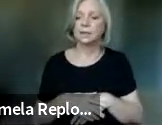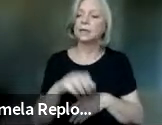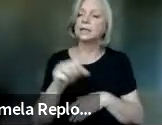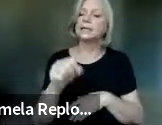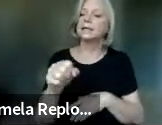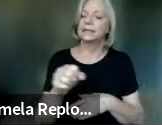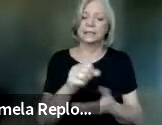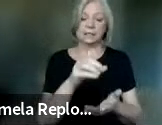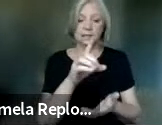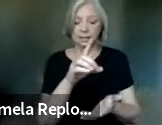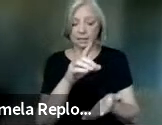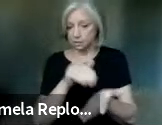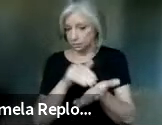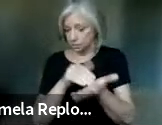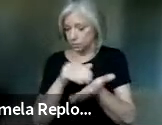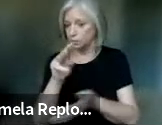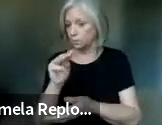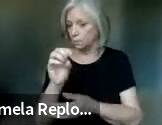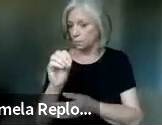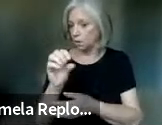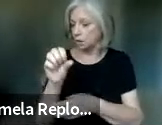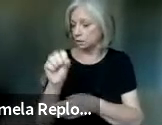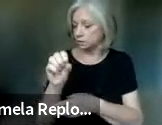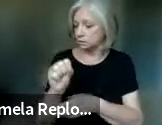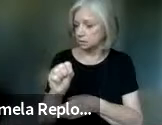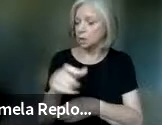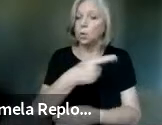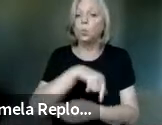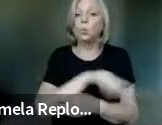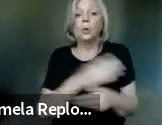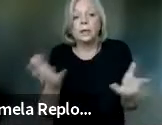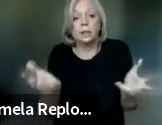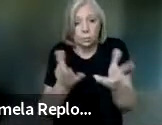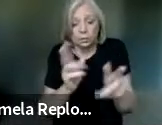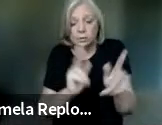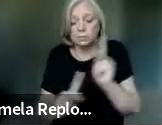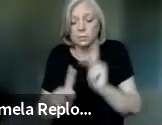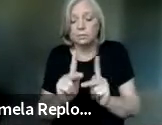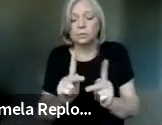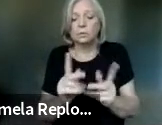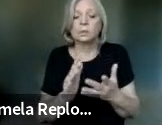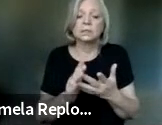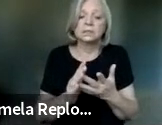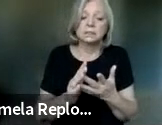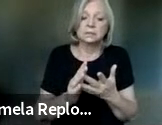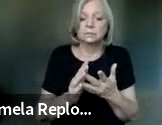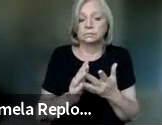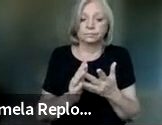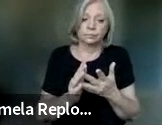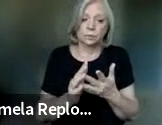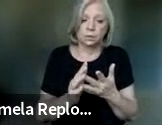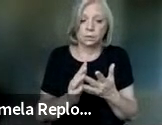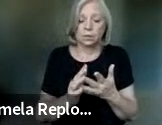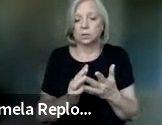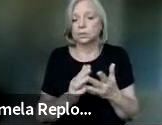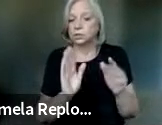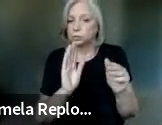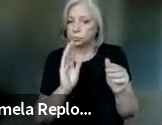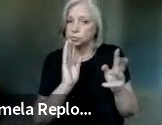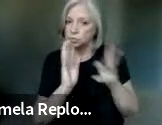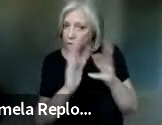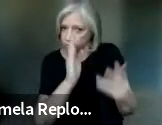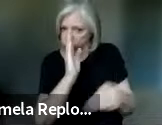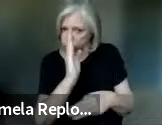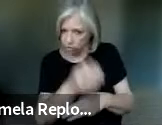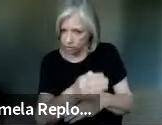we really encourage people to work with their own counsel or HR, or if you don't have those, with your